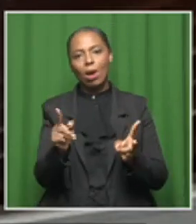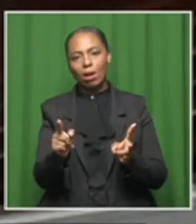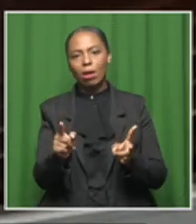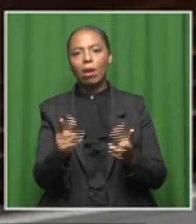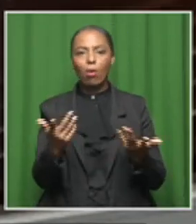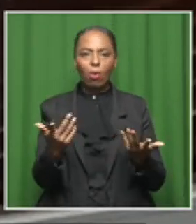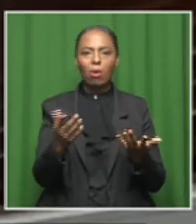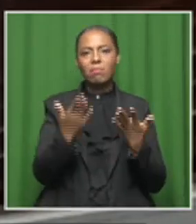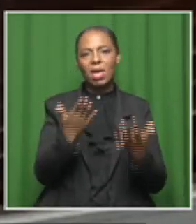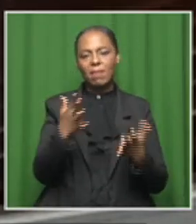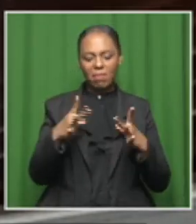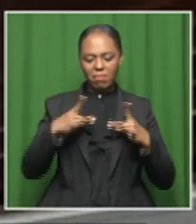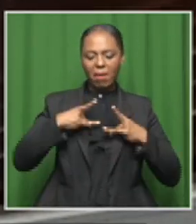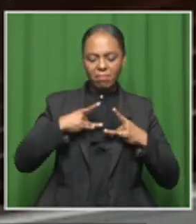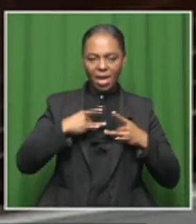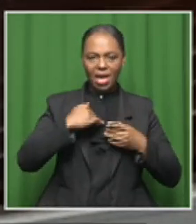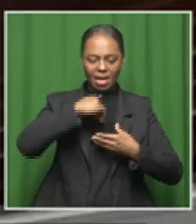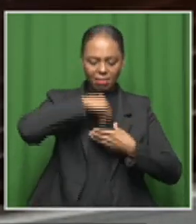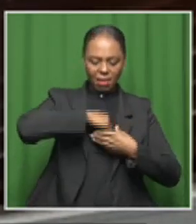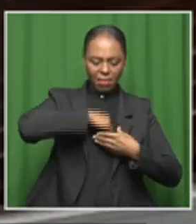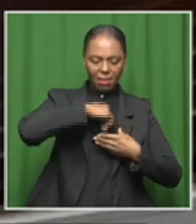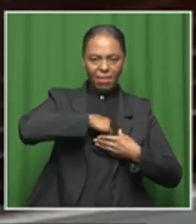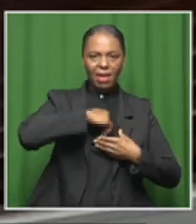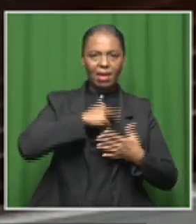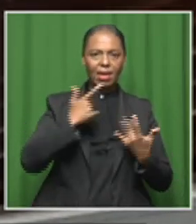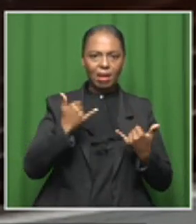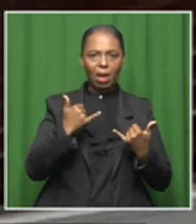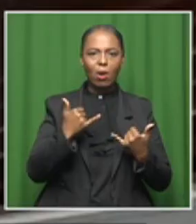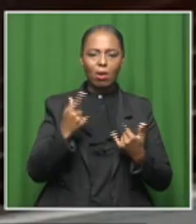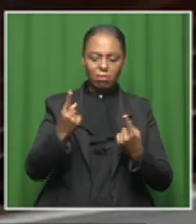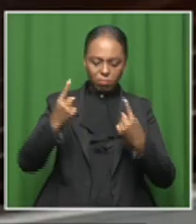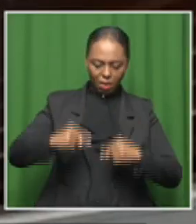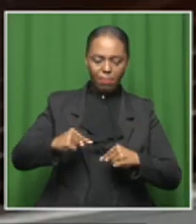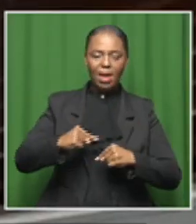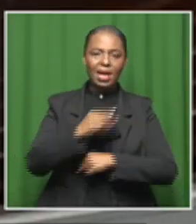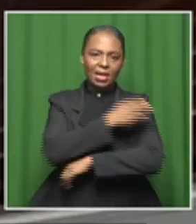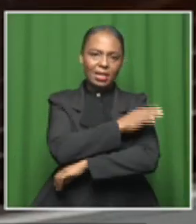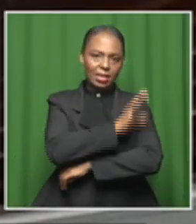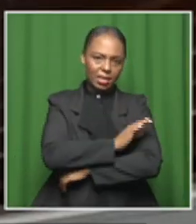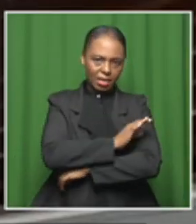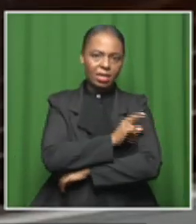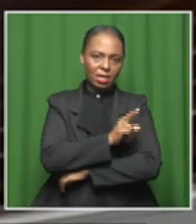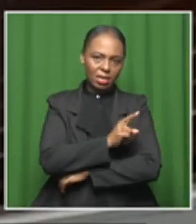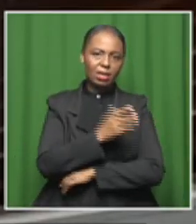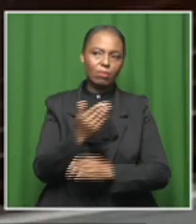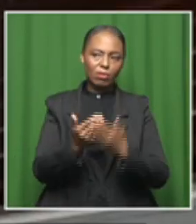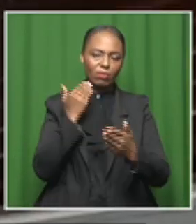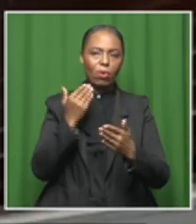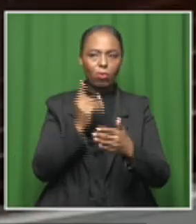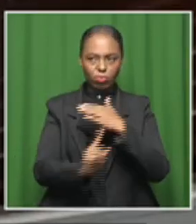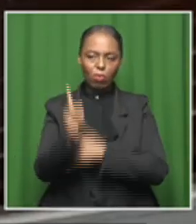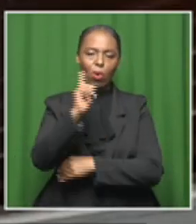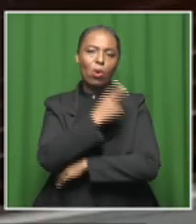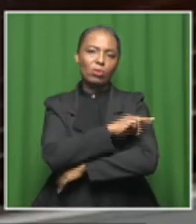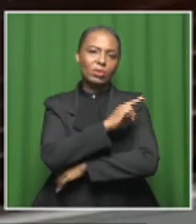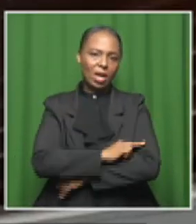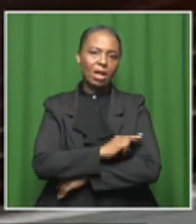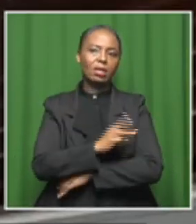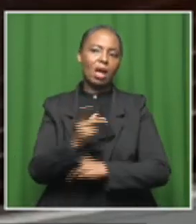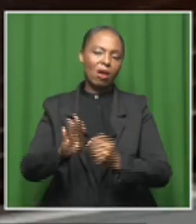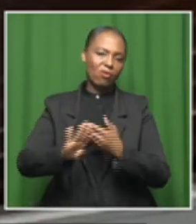where someone can be left at home, where they have to come into the clinic for observations or go to the hospital. Yeah. And it's that fine line